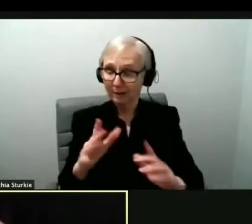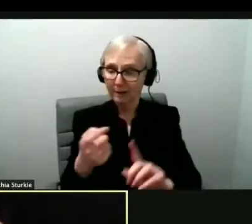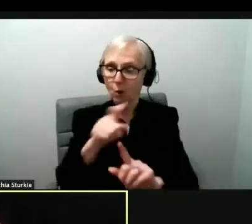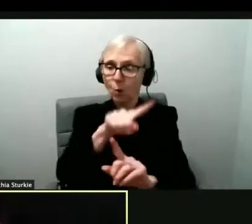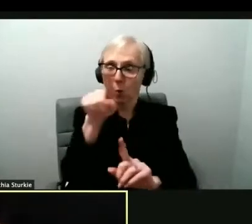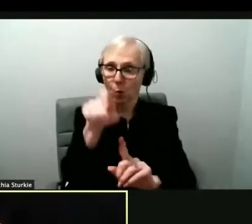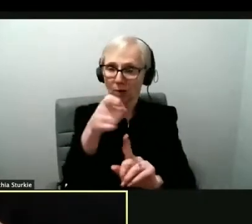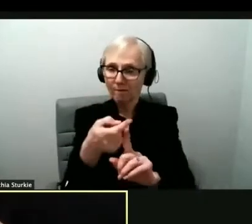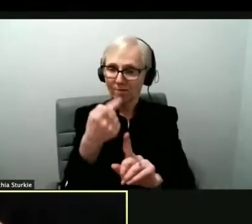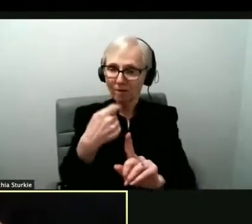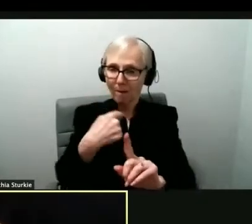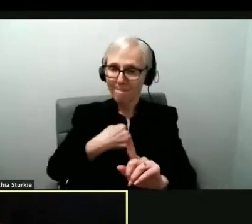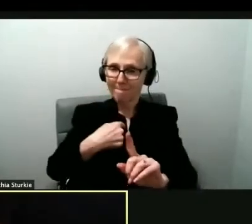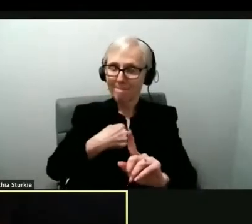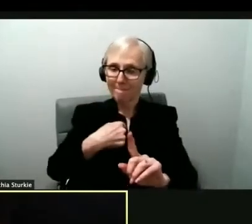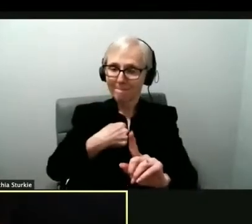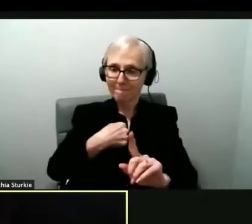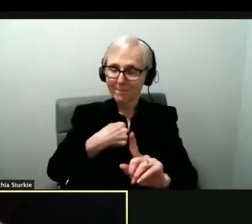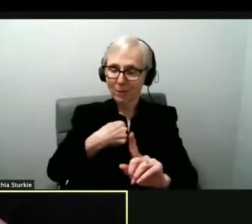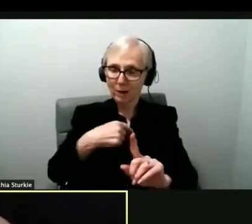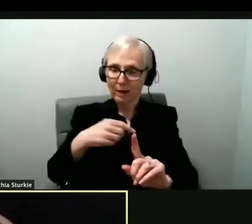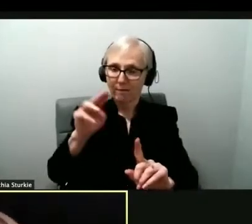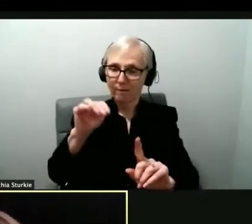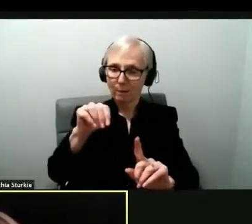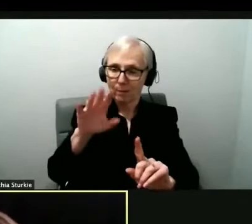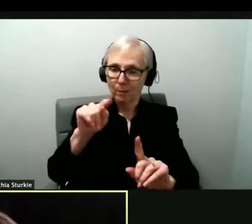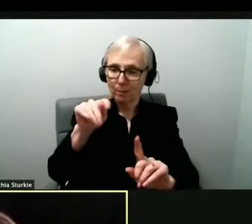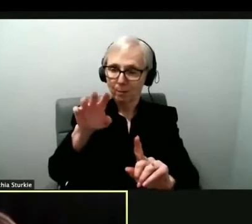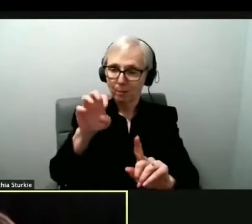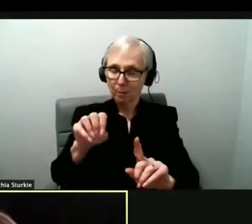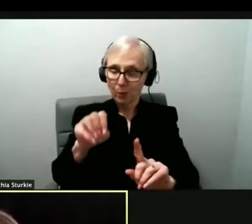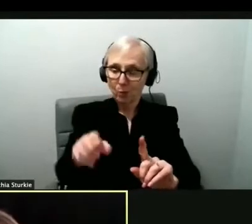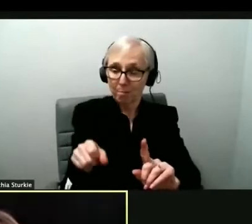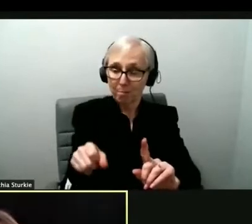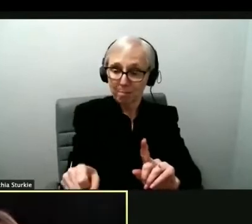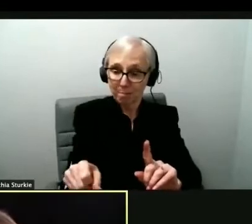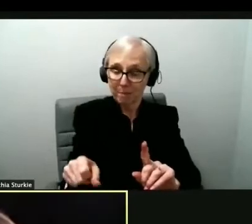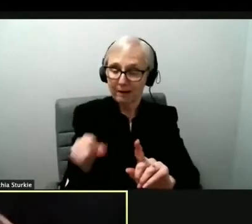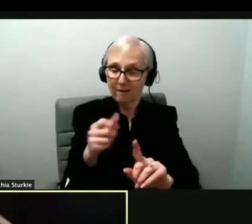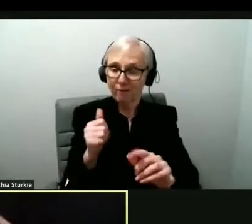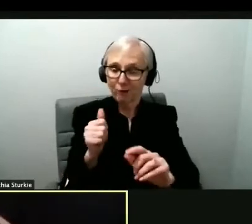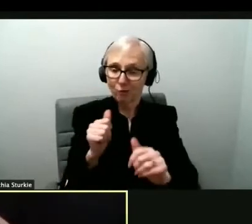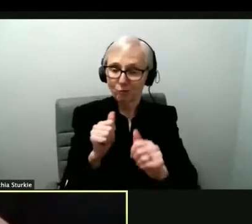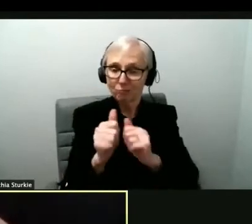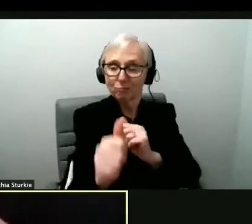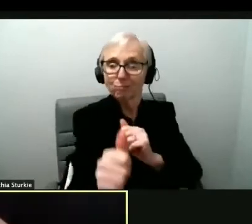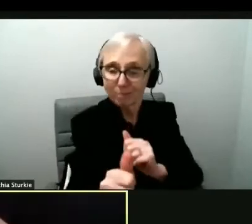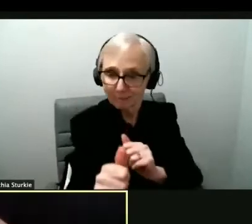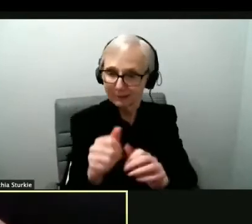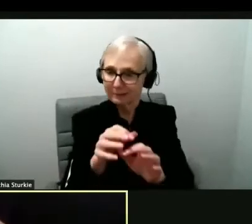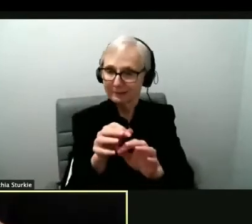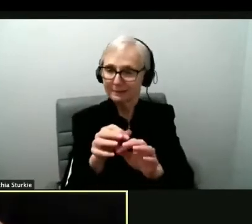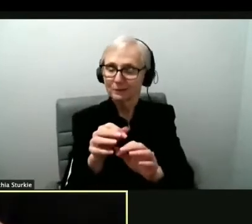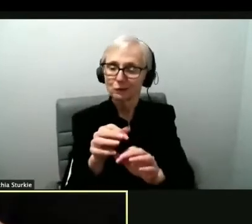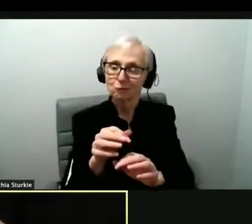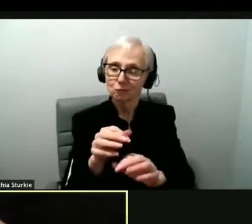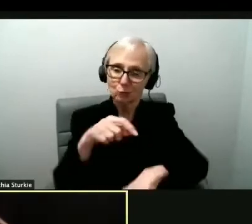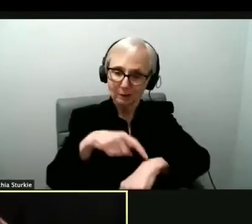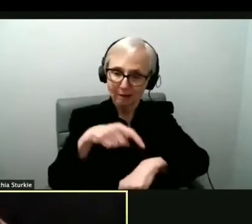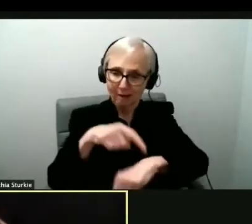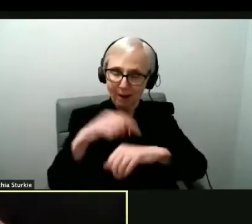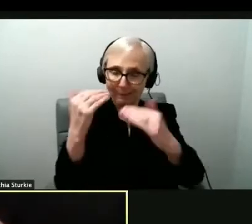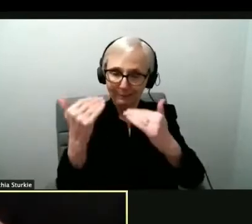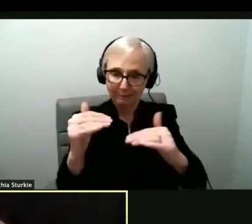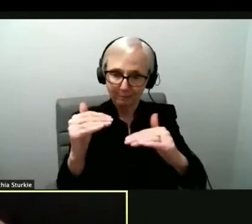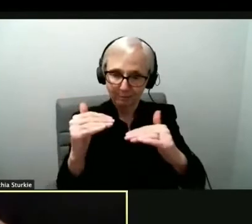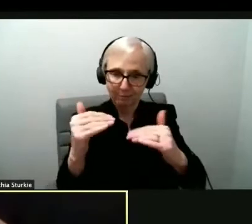moderator. We do have a mute button, and we will use it if you run over your time for more than just to finish the sentence you're working on. And